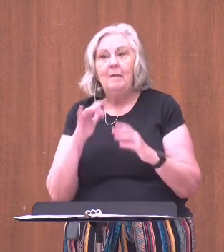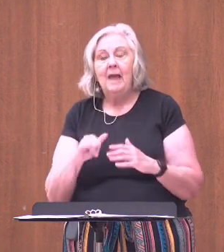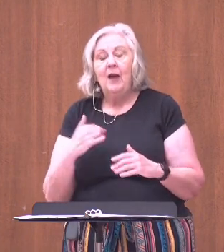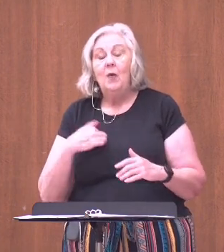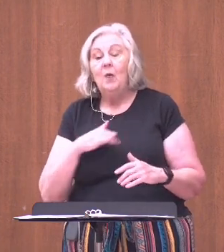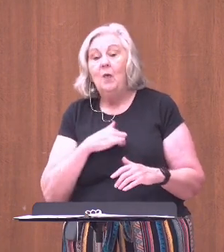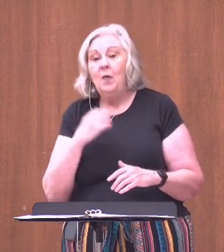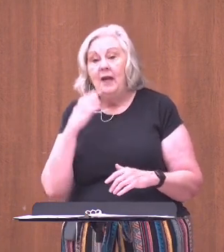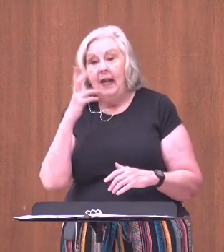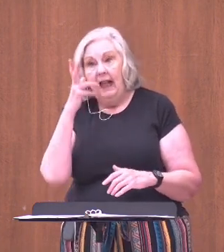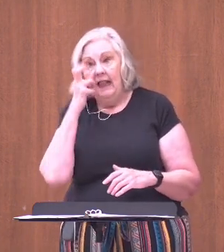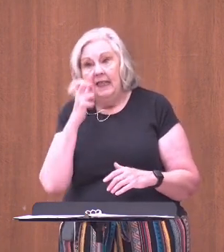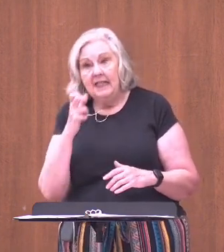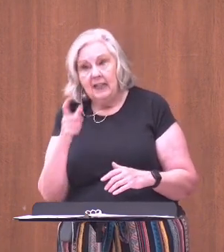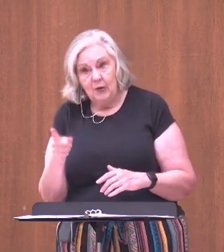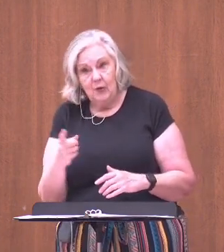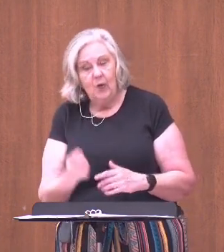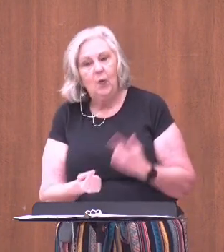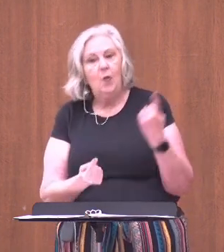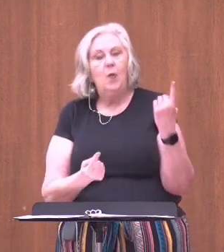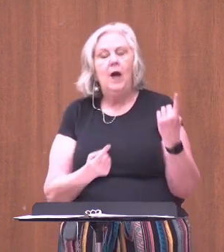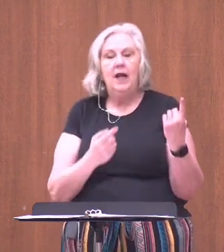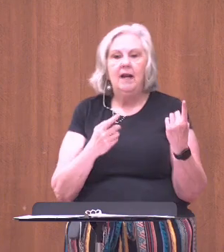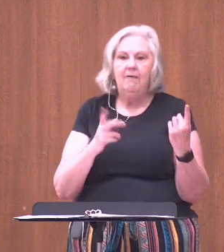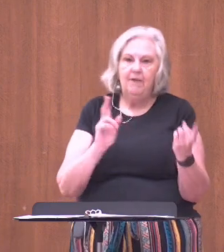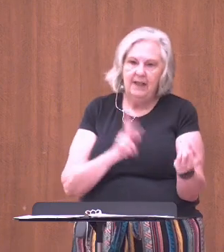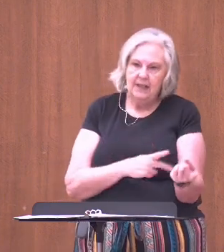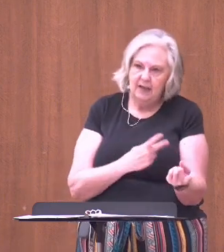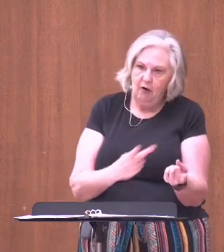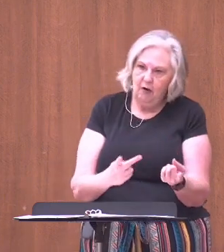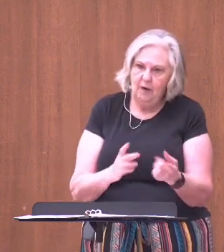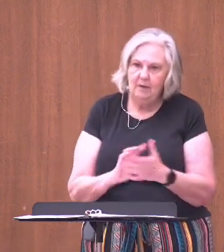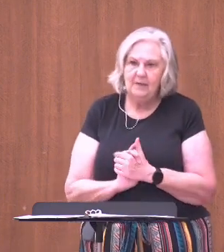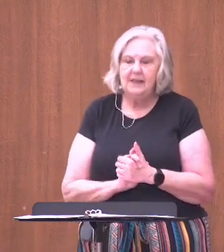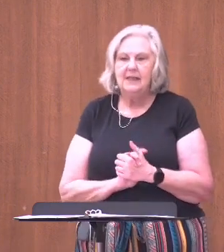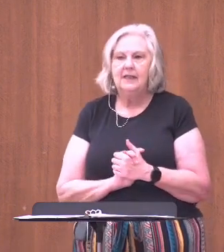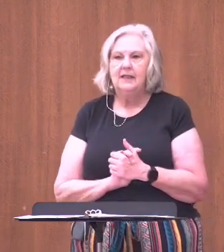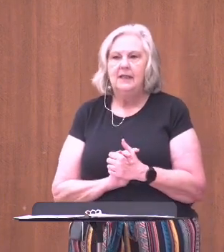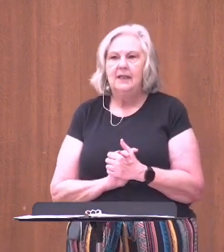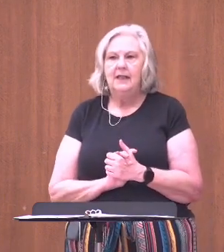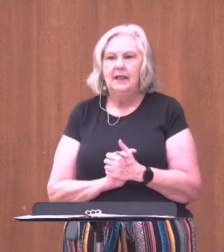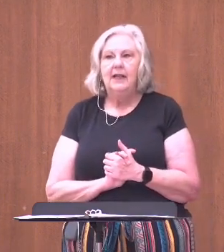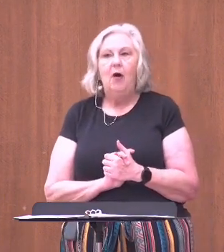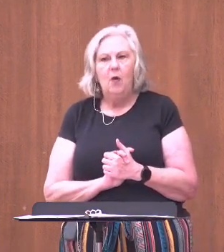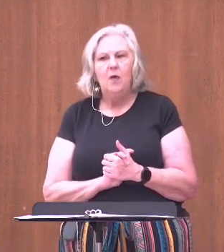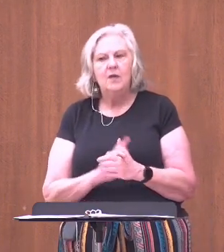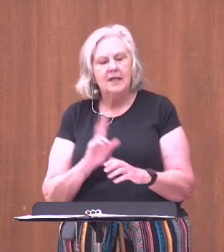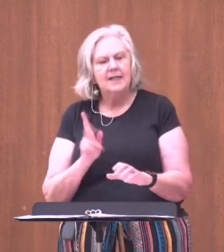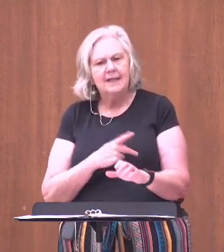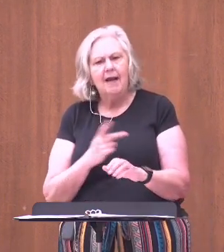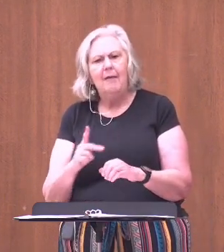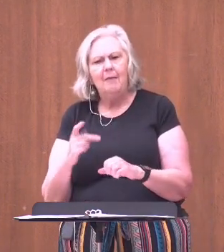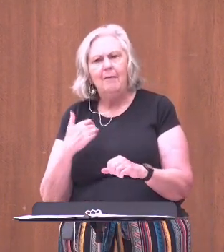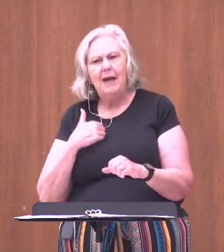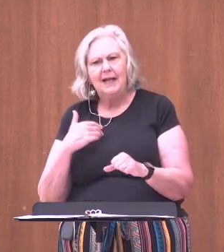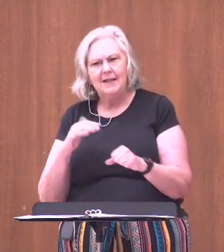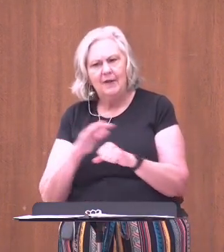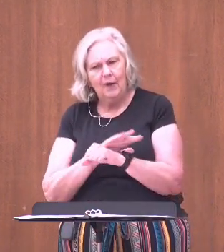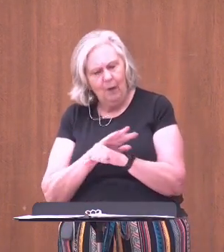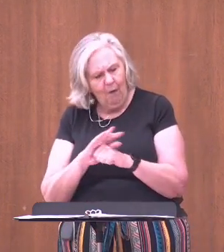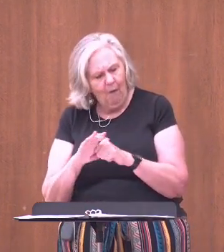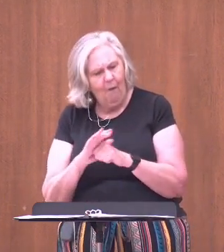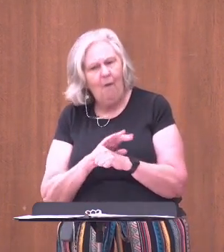or at least listen to, one of the Psalms. Psalms holds the whole gamut